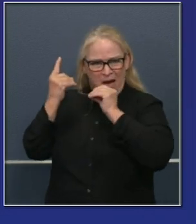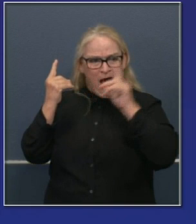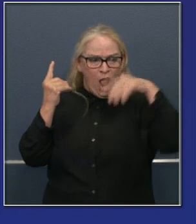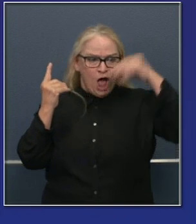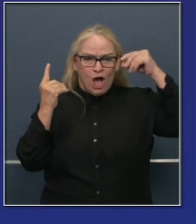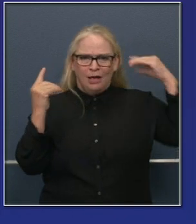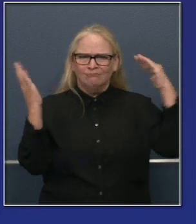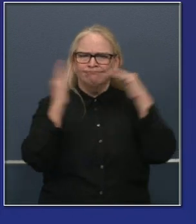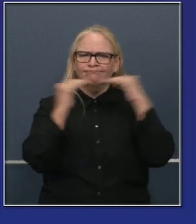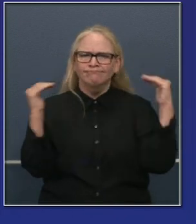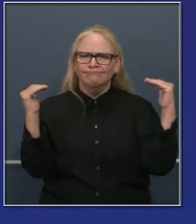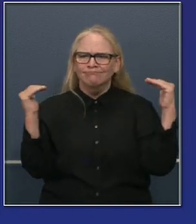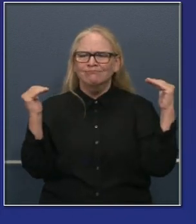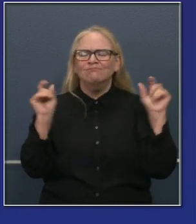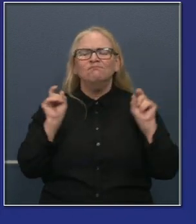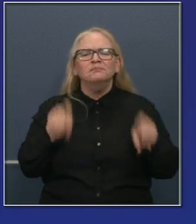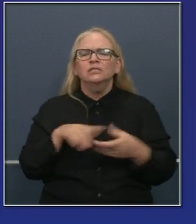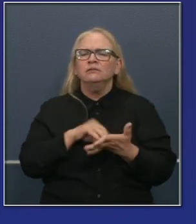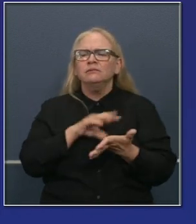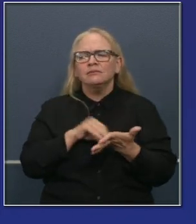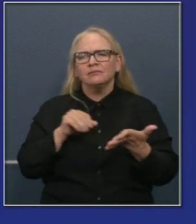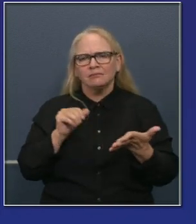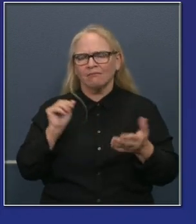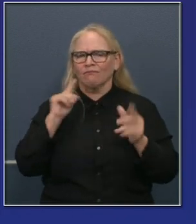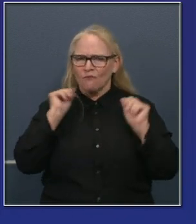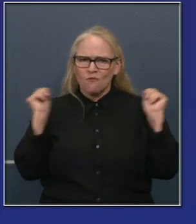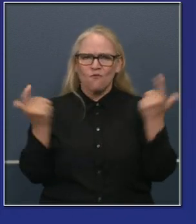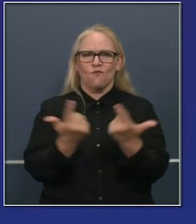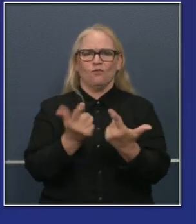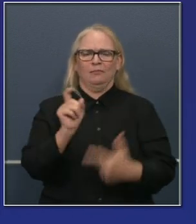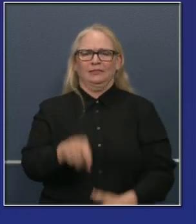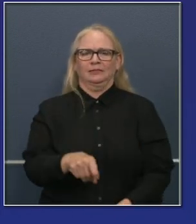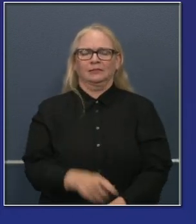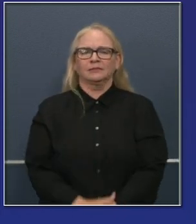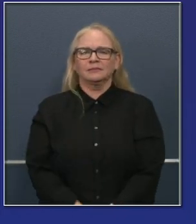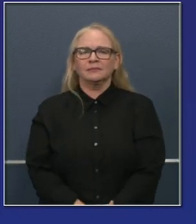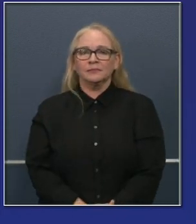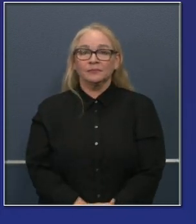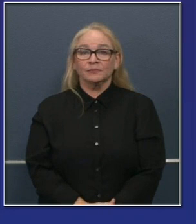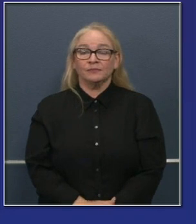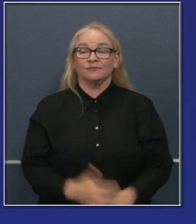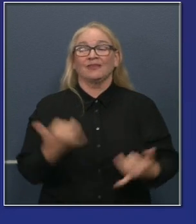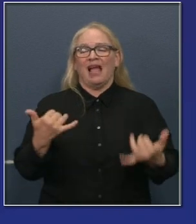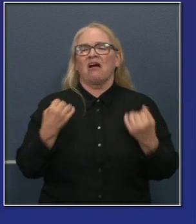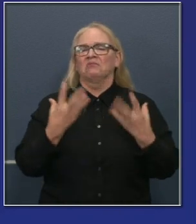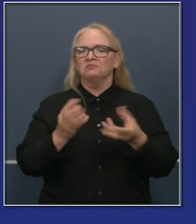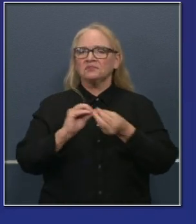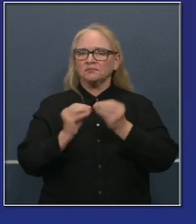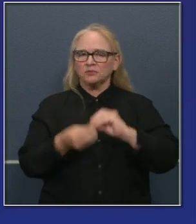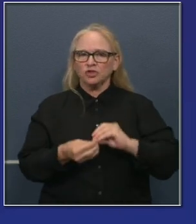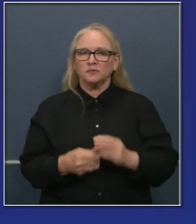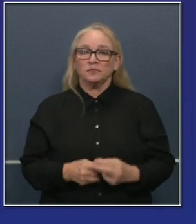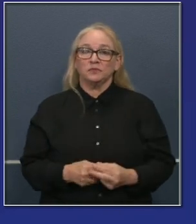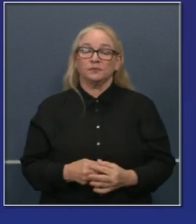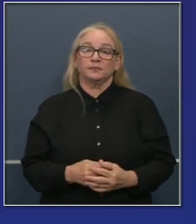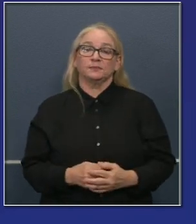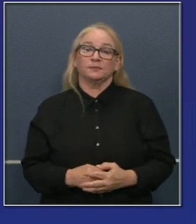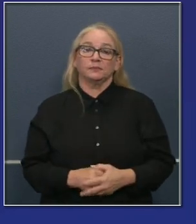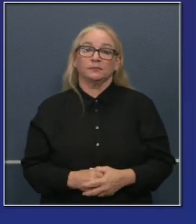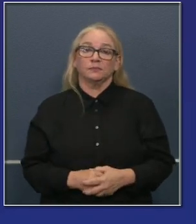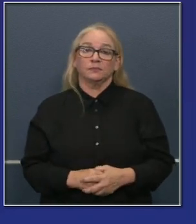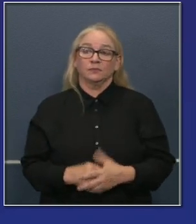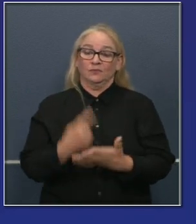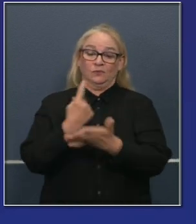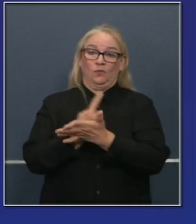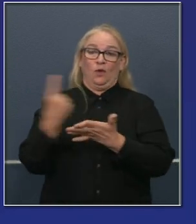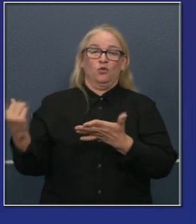our children. Here are today's numbers. You become familiar with the 7-day average, which to